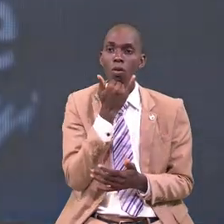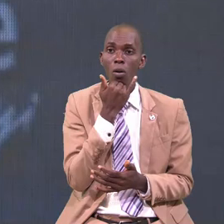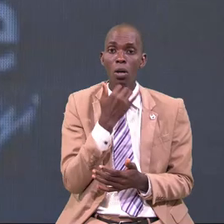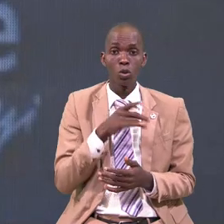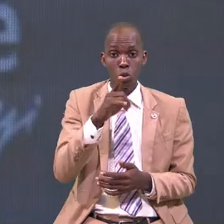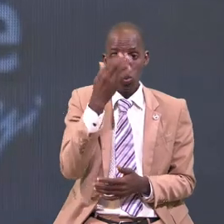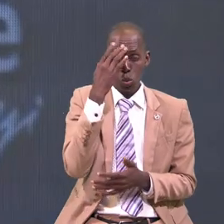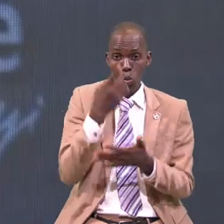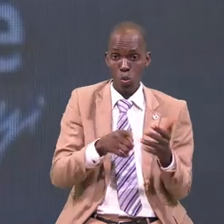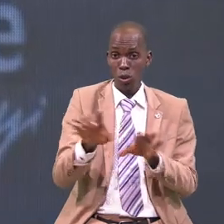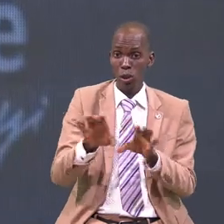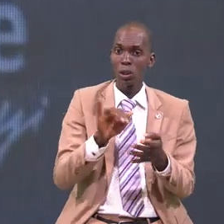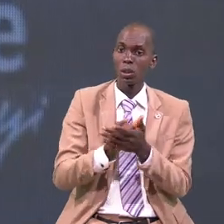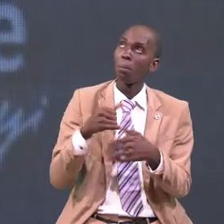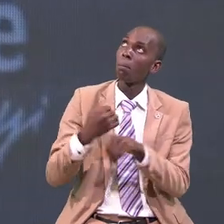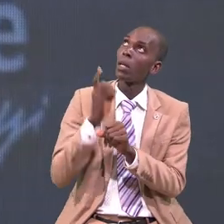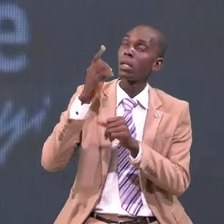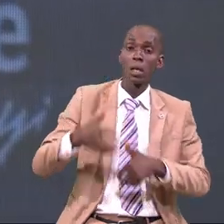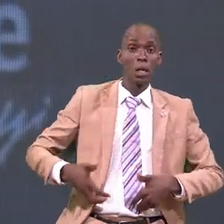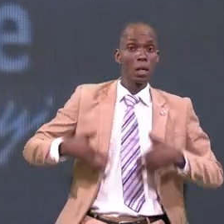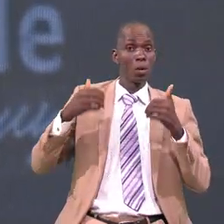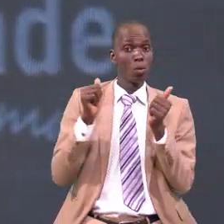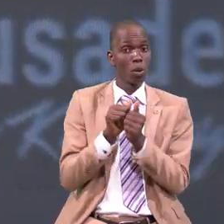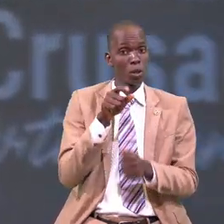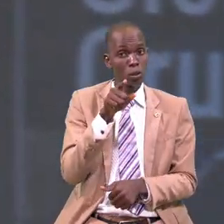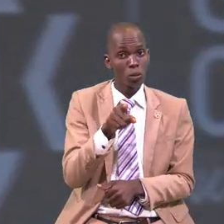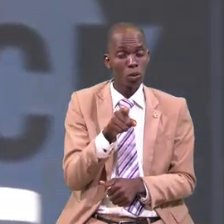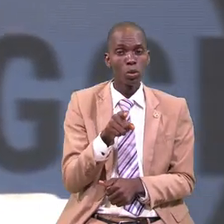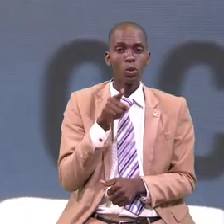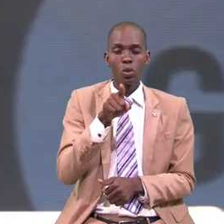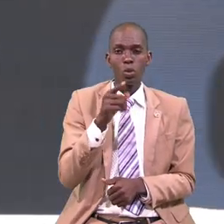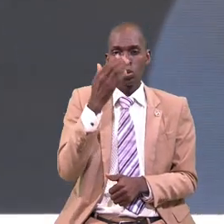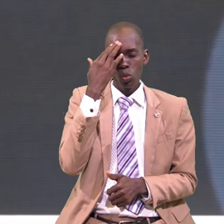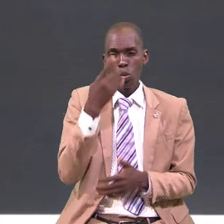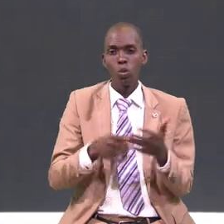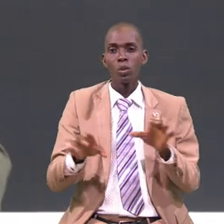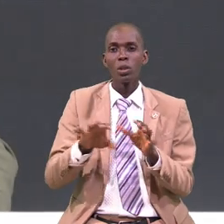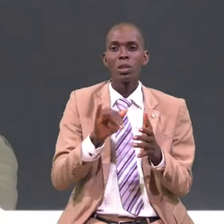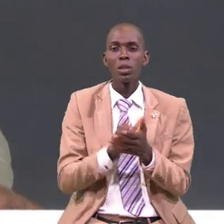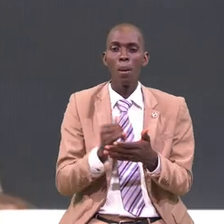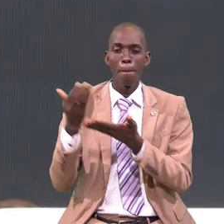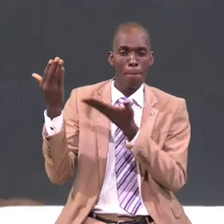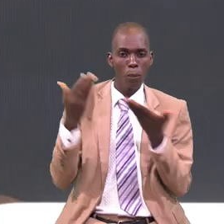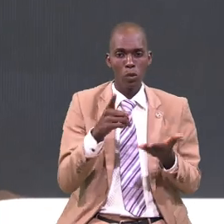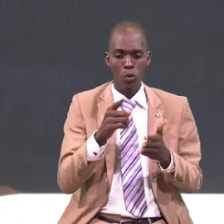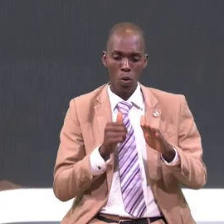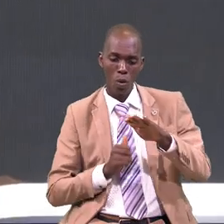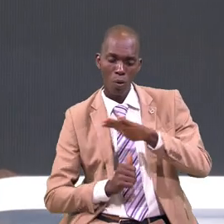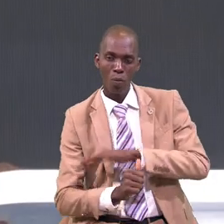angry, that puts you under the load of judgment and